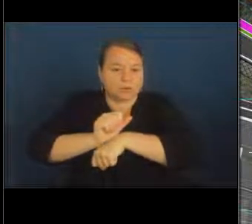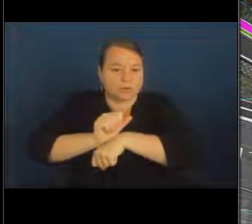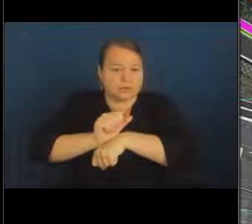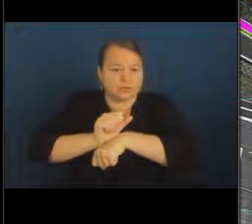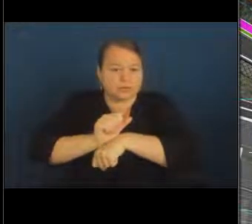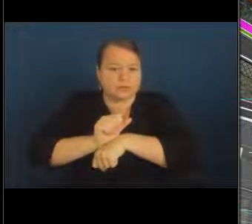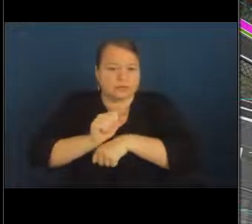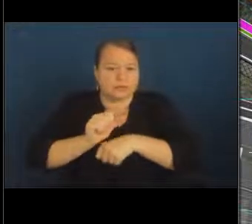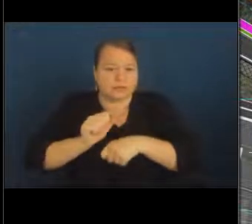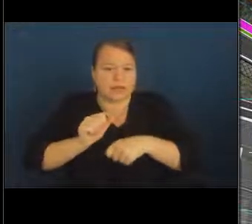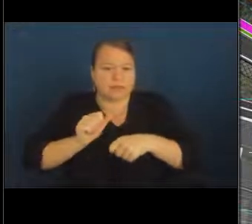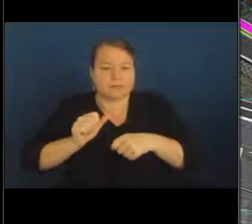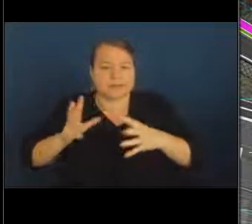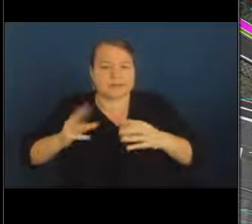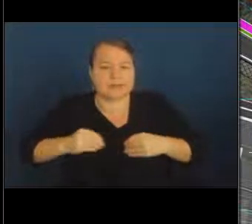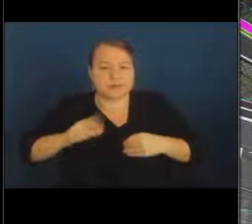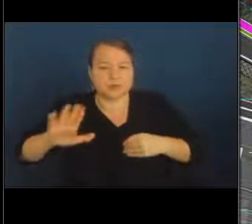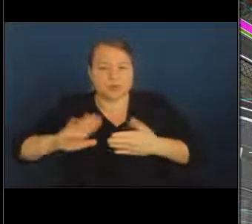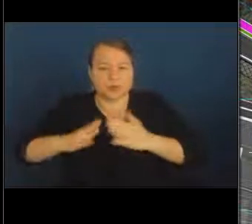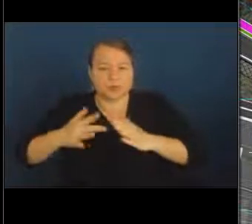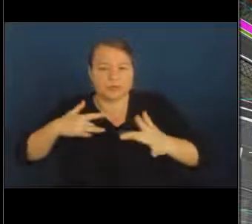concerns your community.